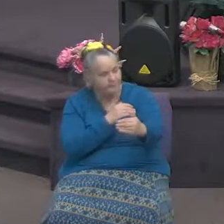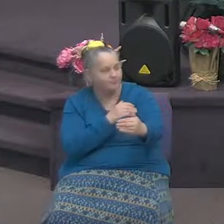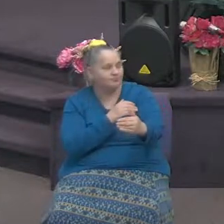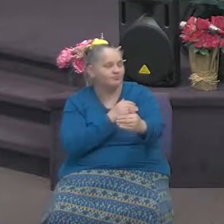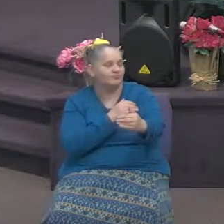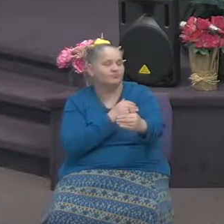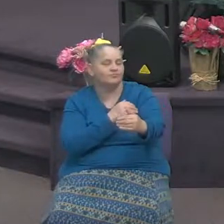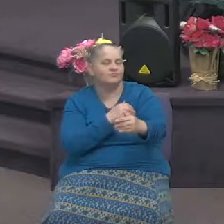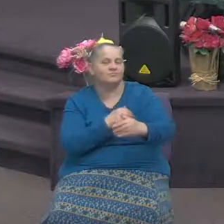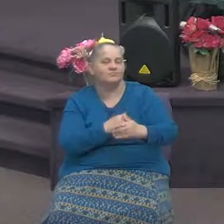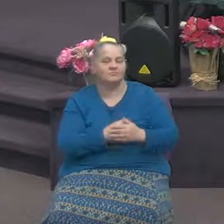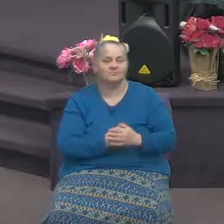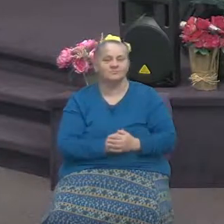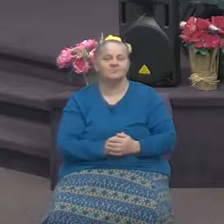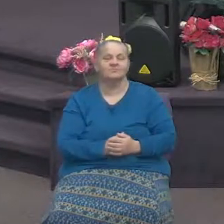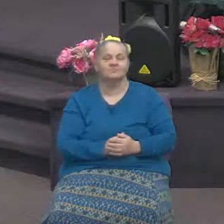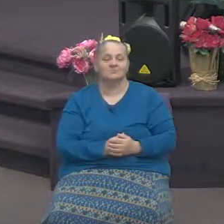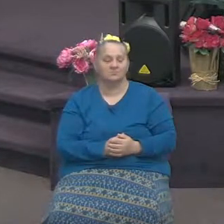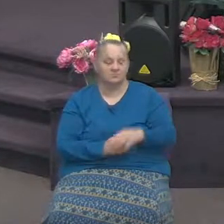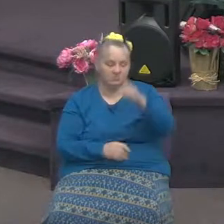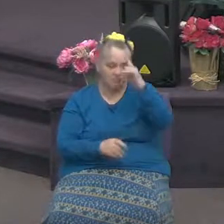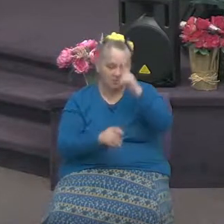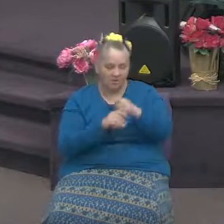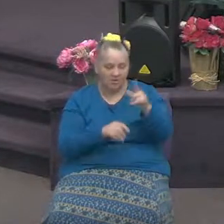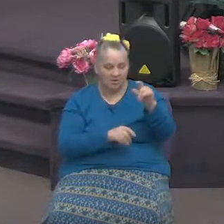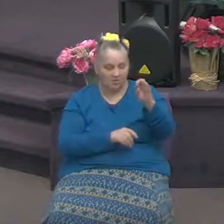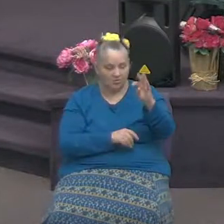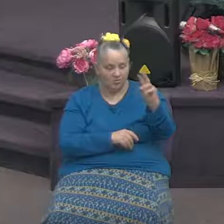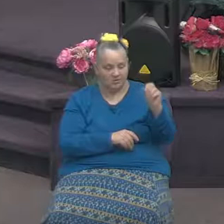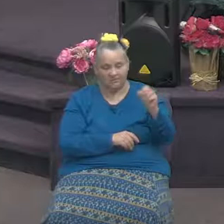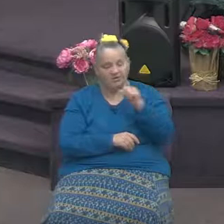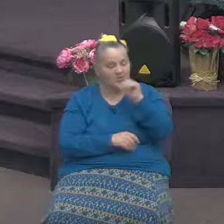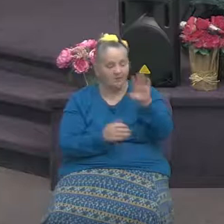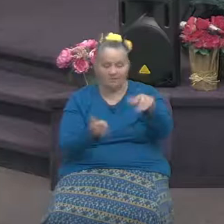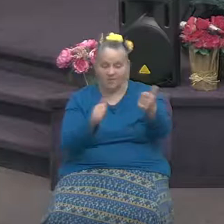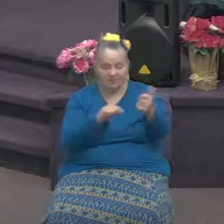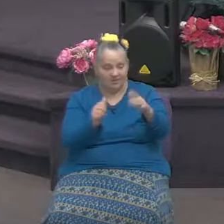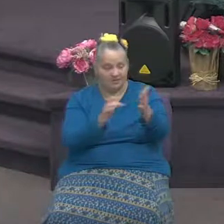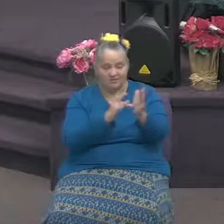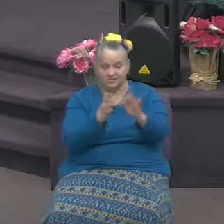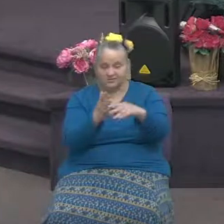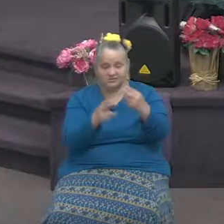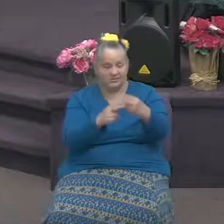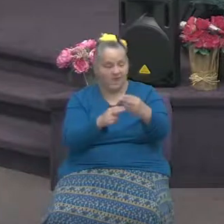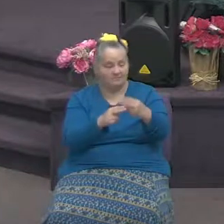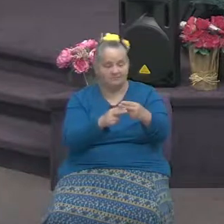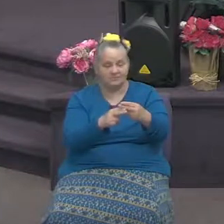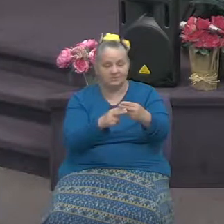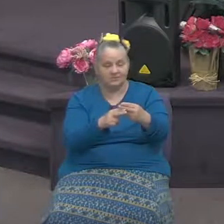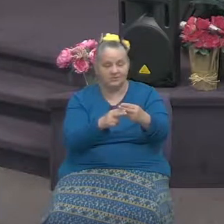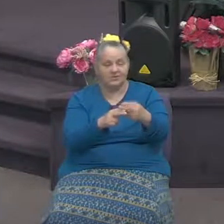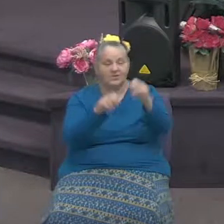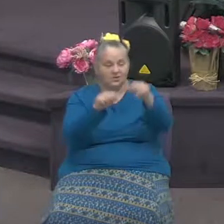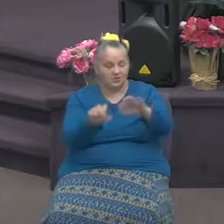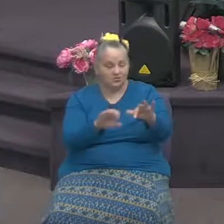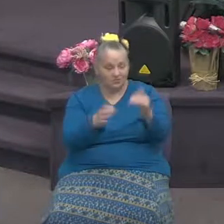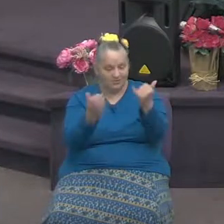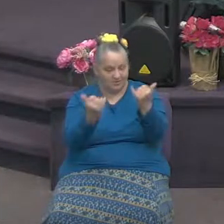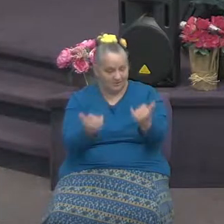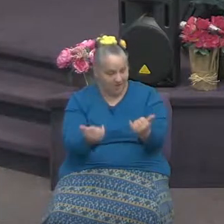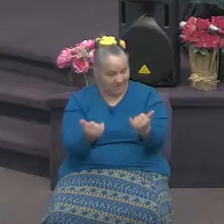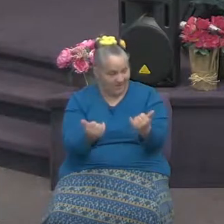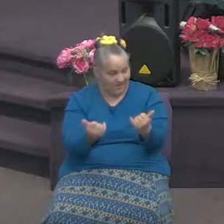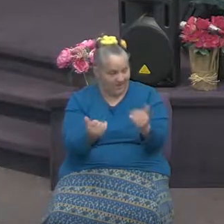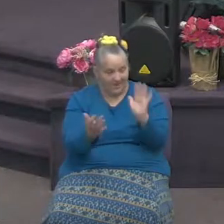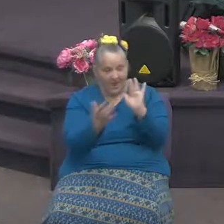forward. Brother Lewis said it before, if you have not been baptized in Jesus' name, you can do it today.